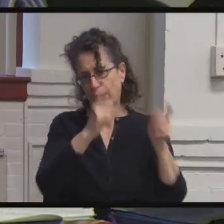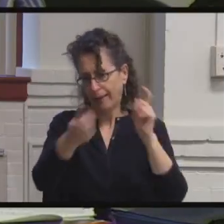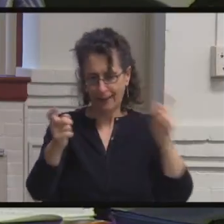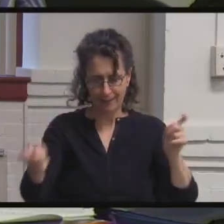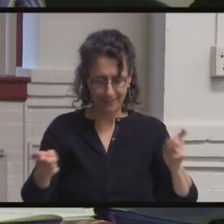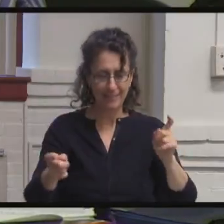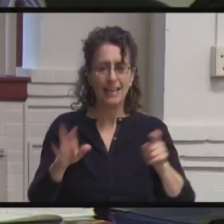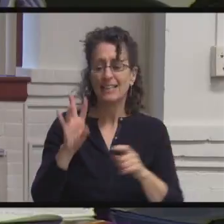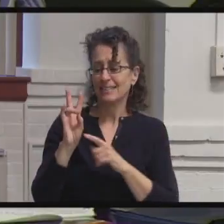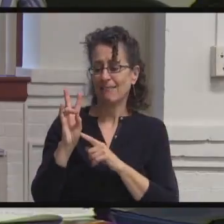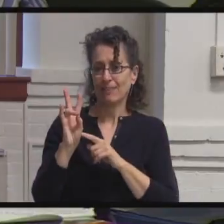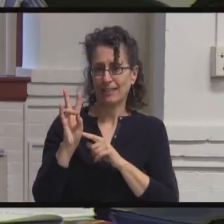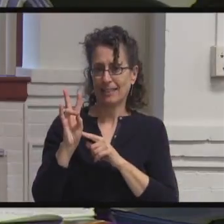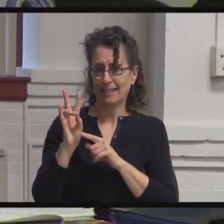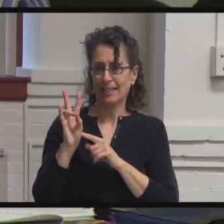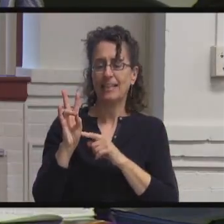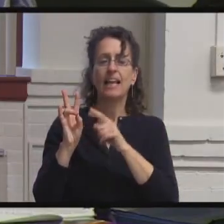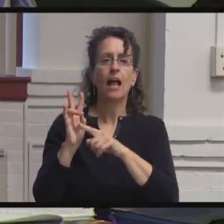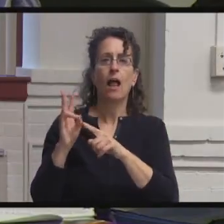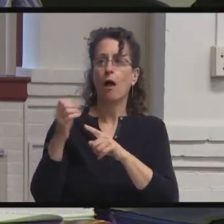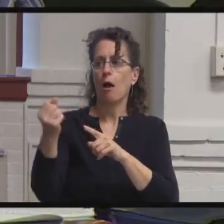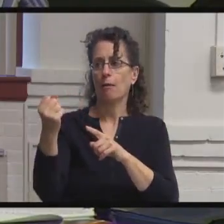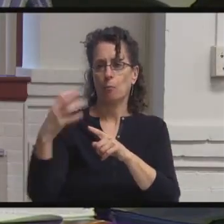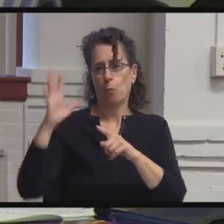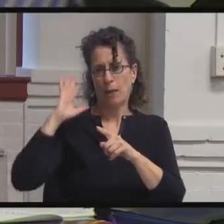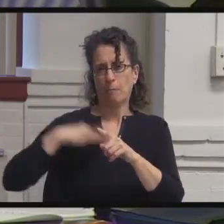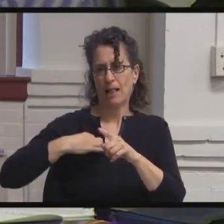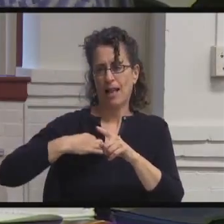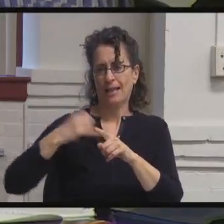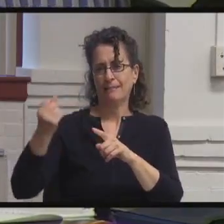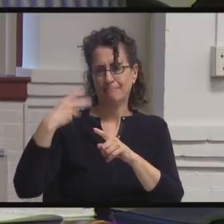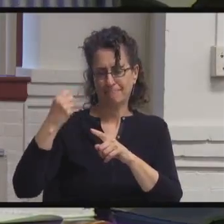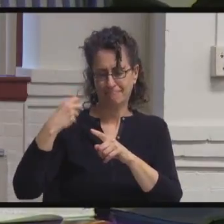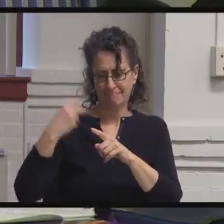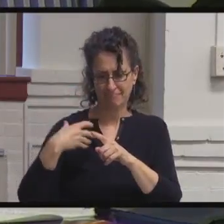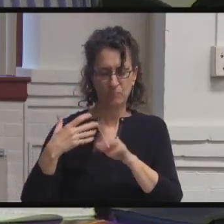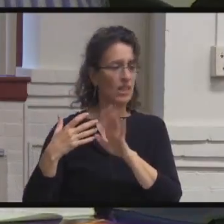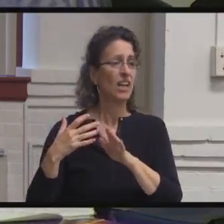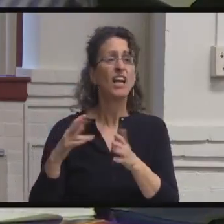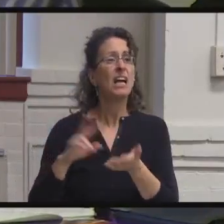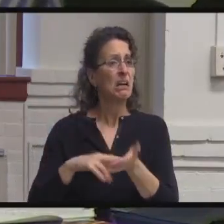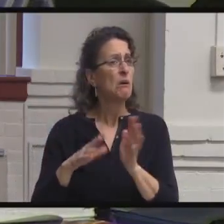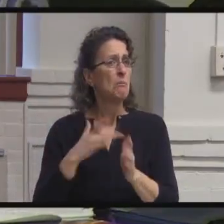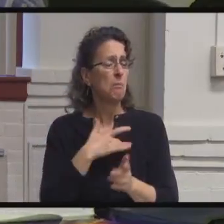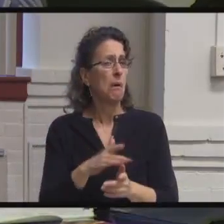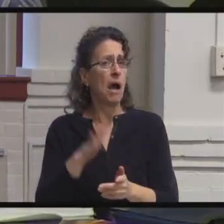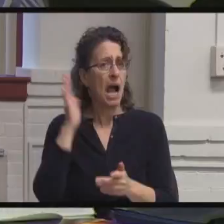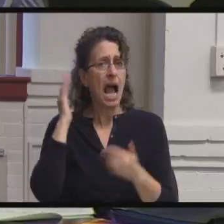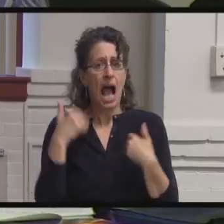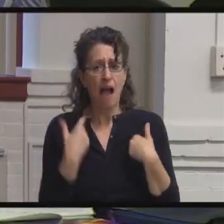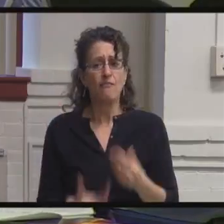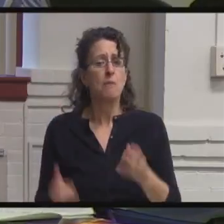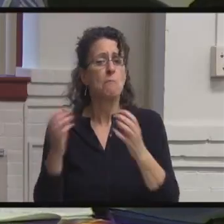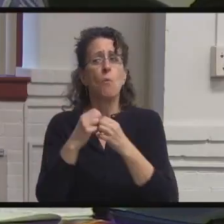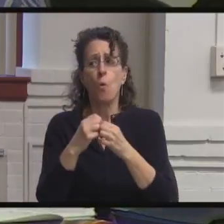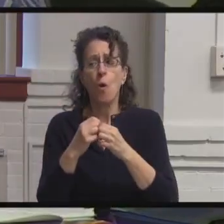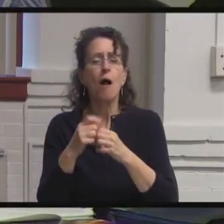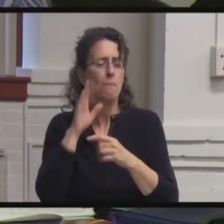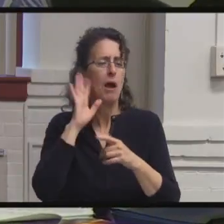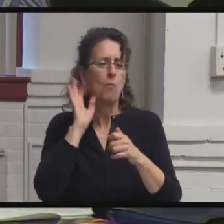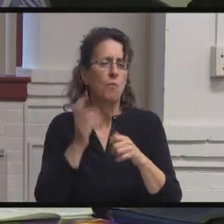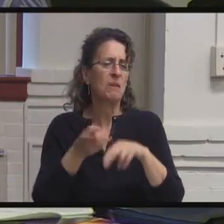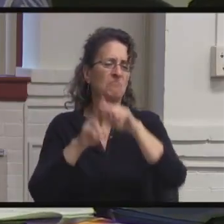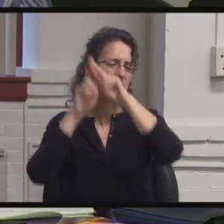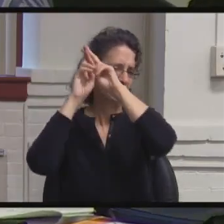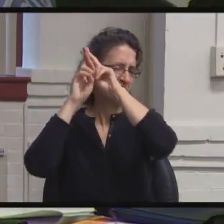July. So again, we're starting the year with fewer grants than we showed last year, but it will pick up as the